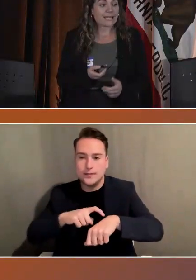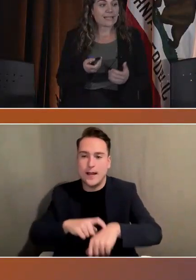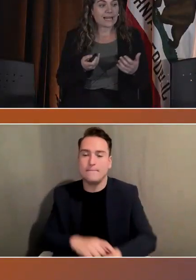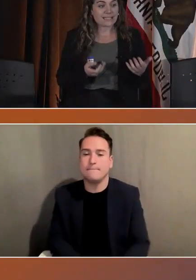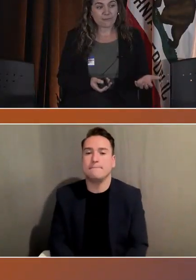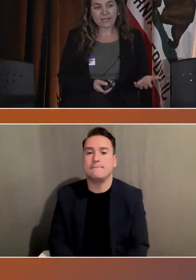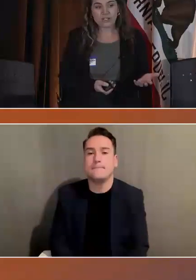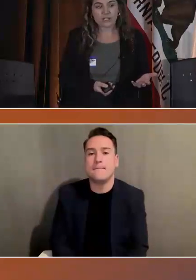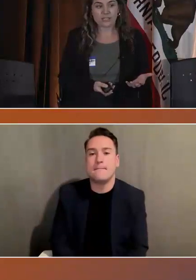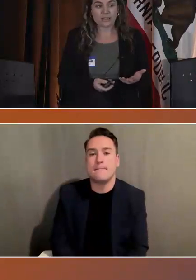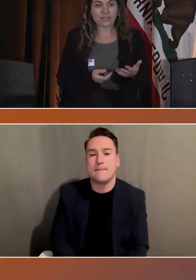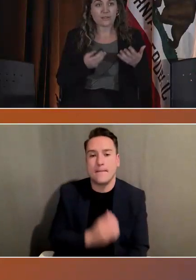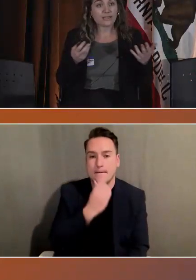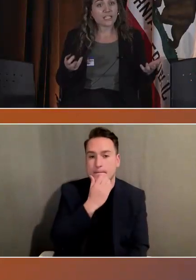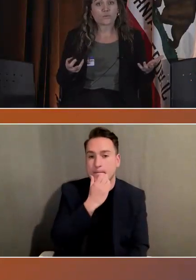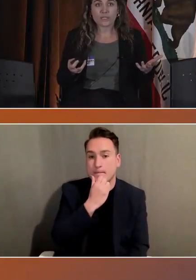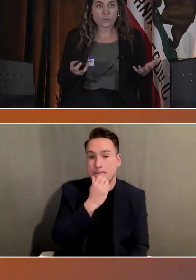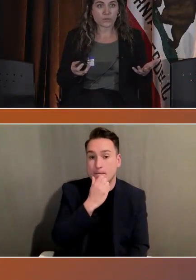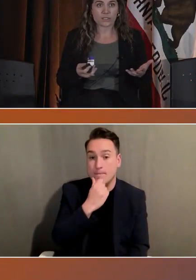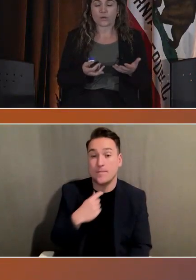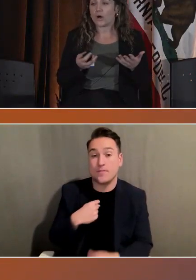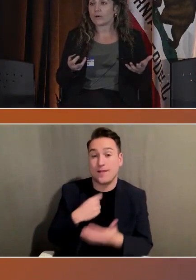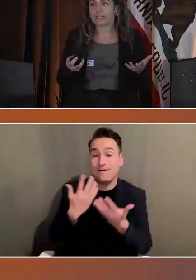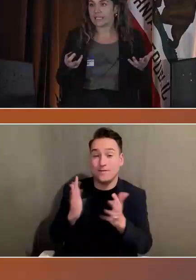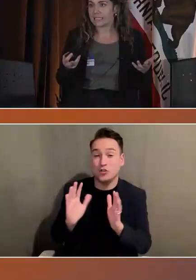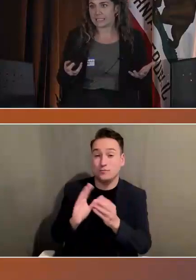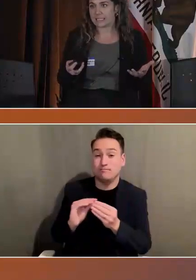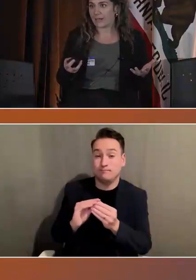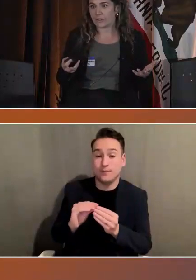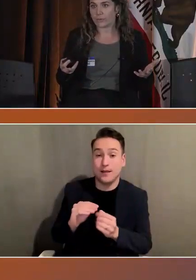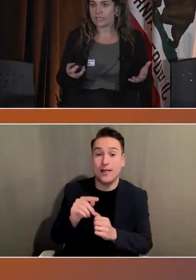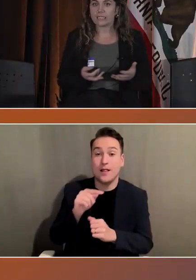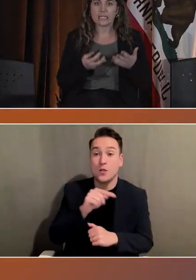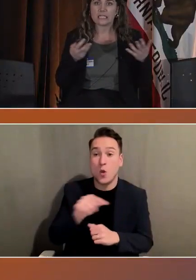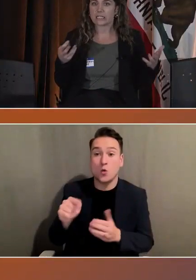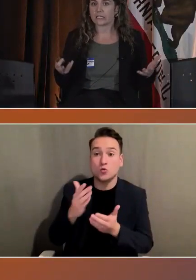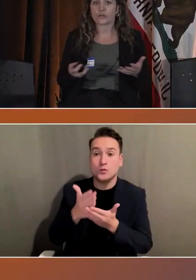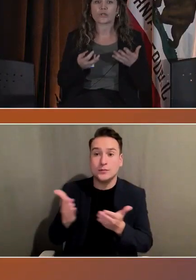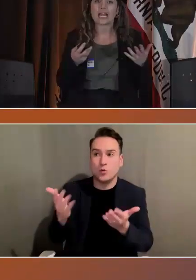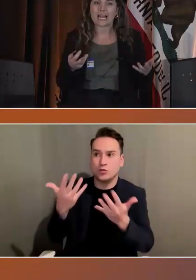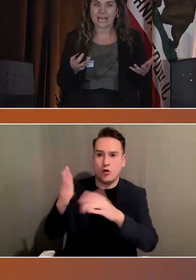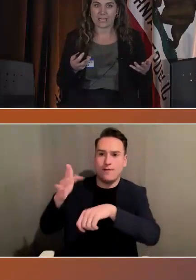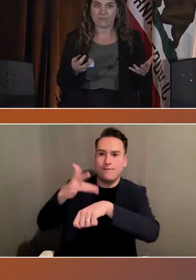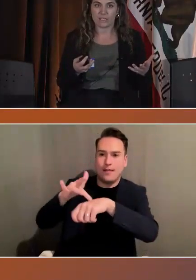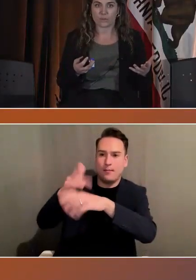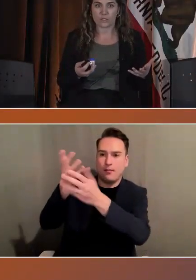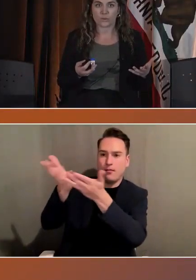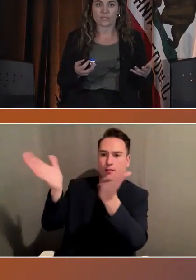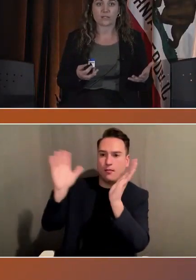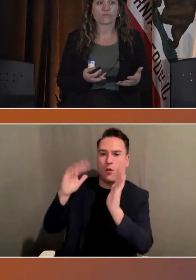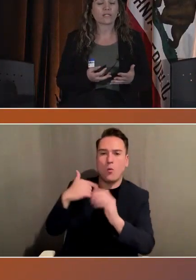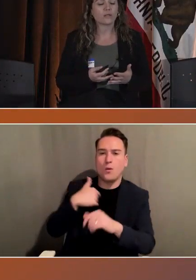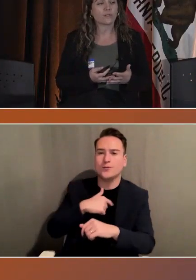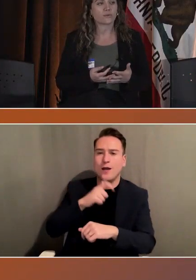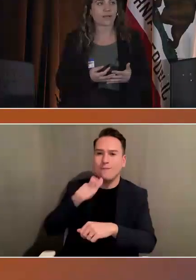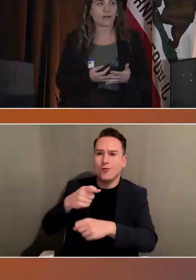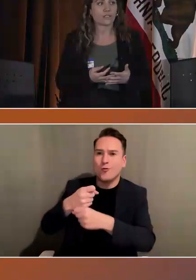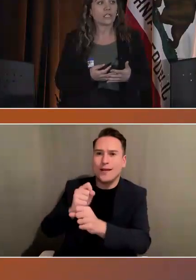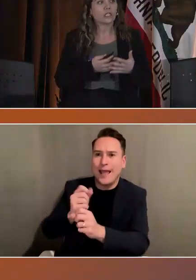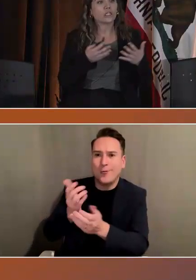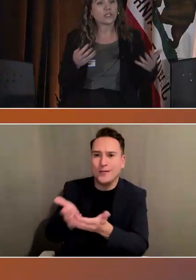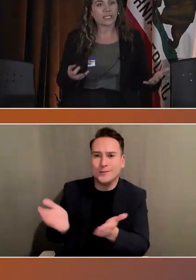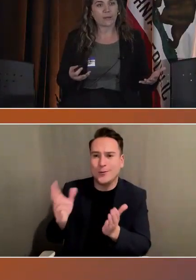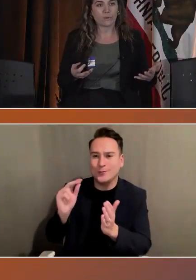And as I mentioned, these resources already existed out there. We didn't need to create any of these resources. It really was